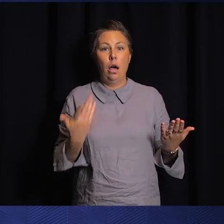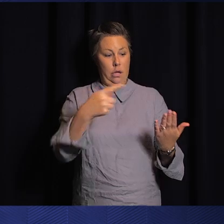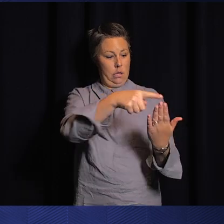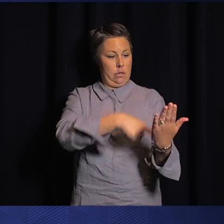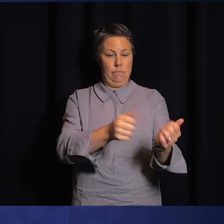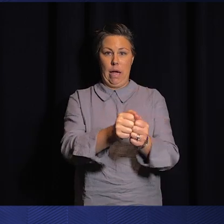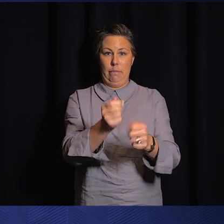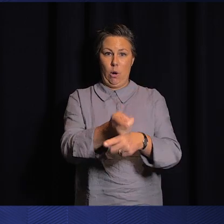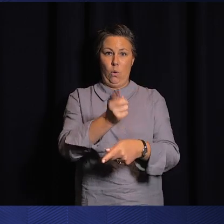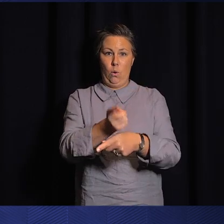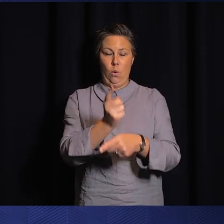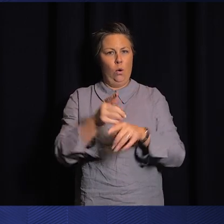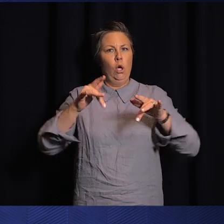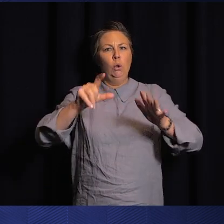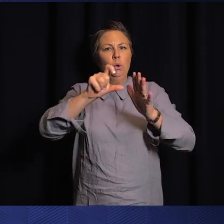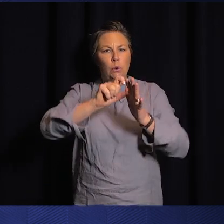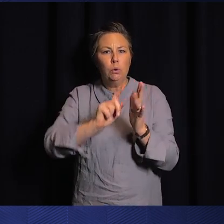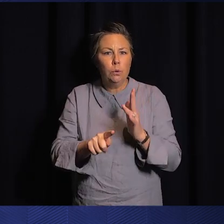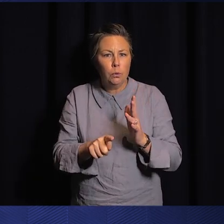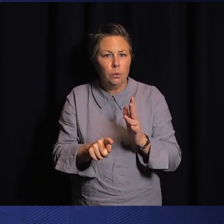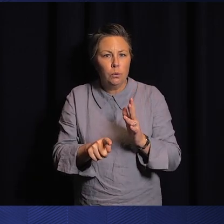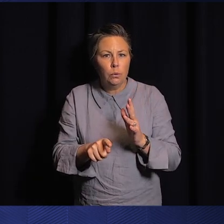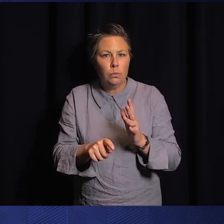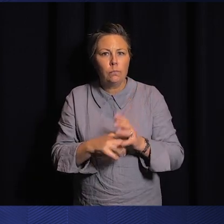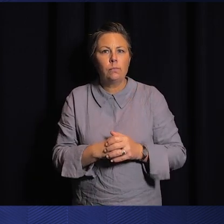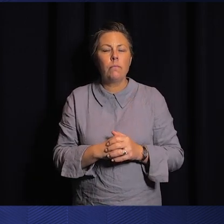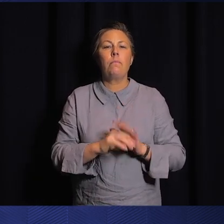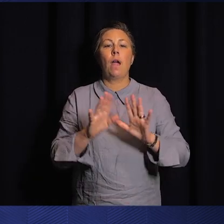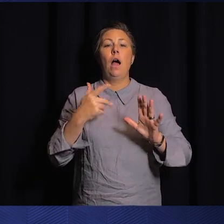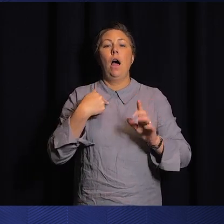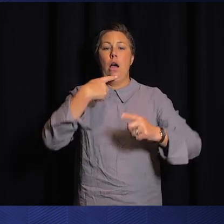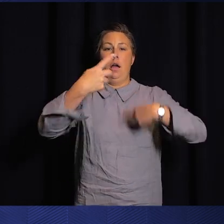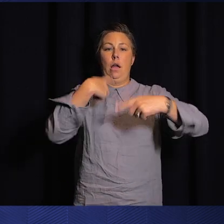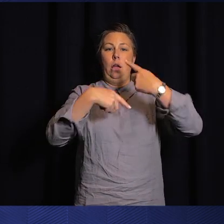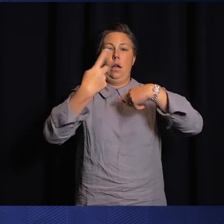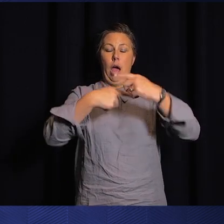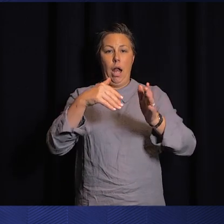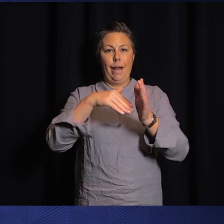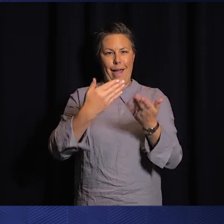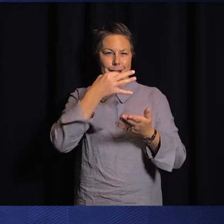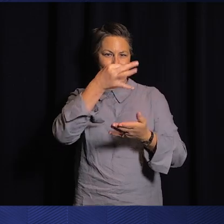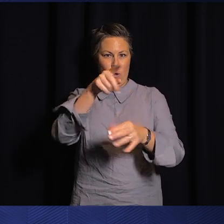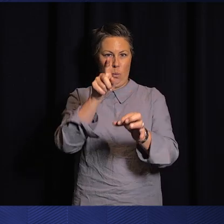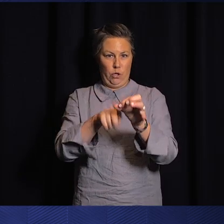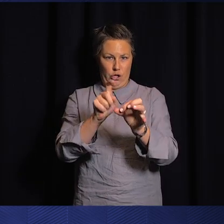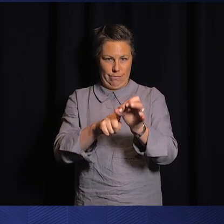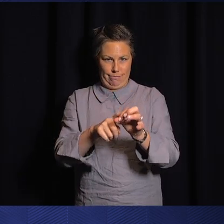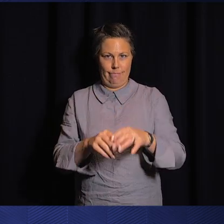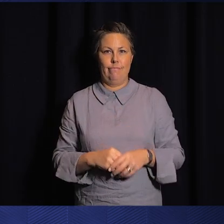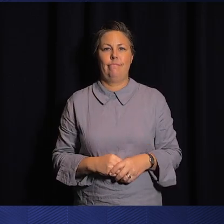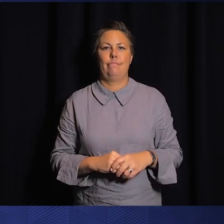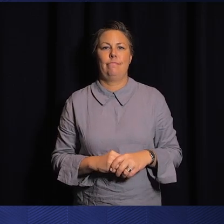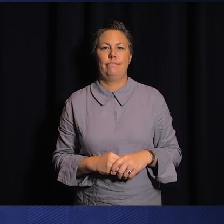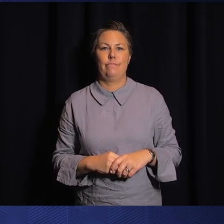action. So my specific question here is, among these luminaries and human rights